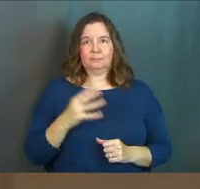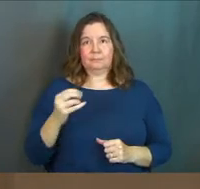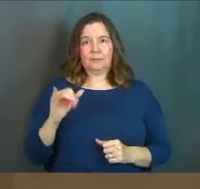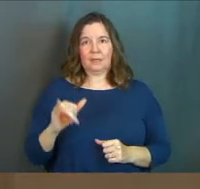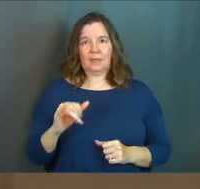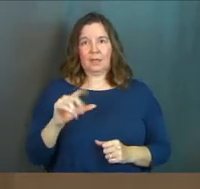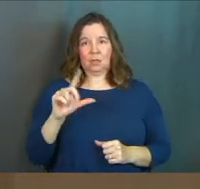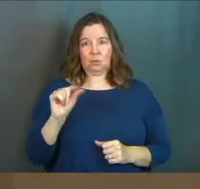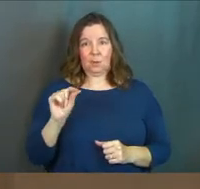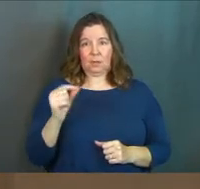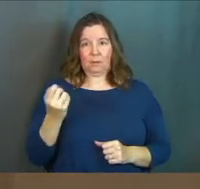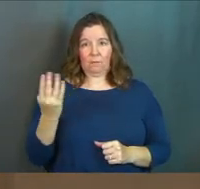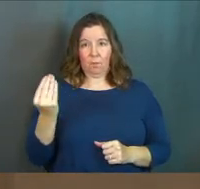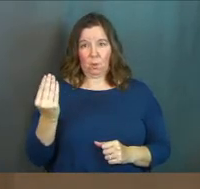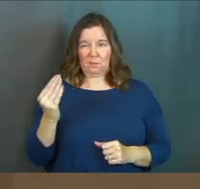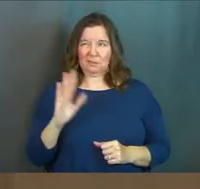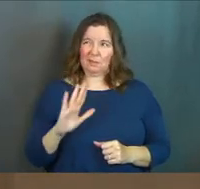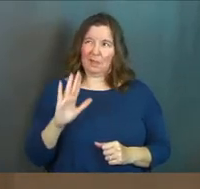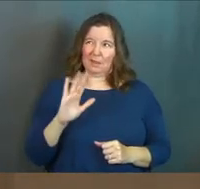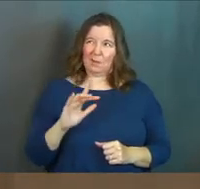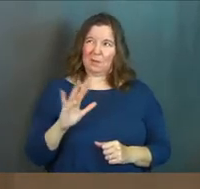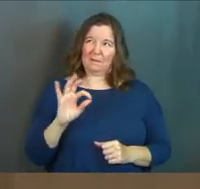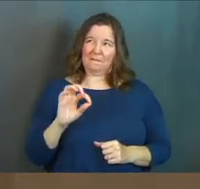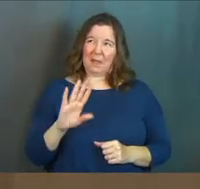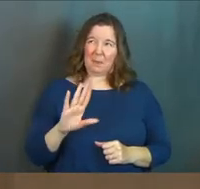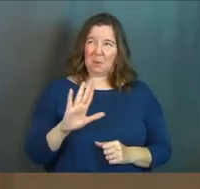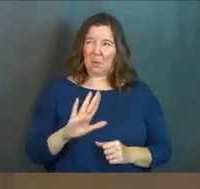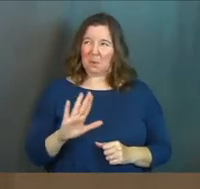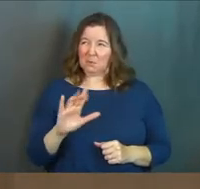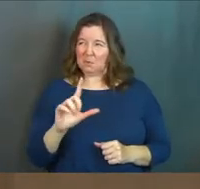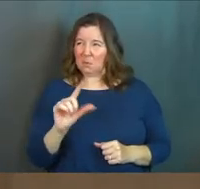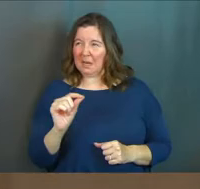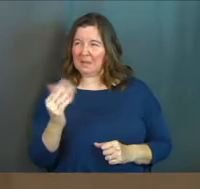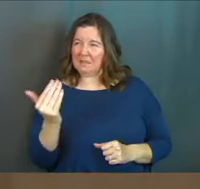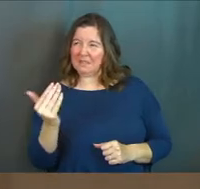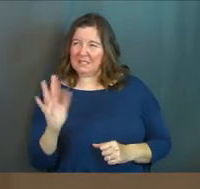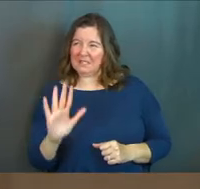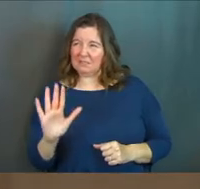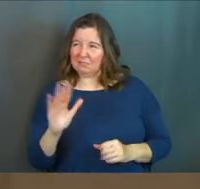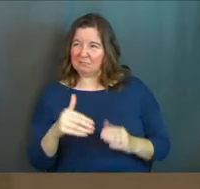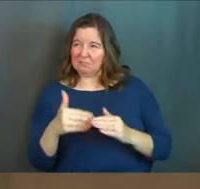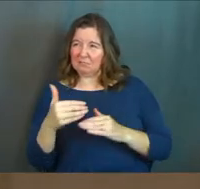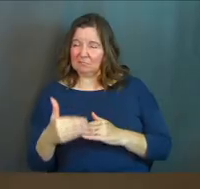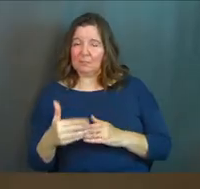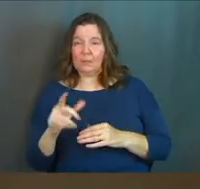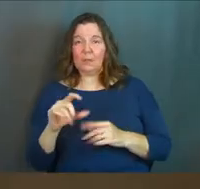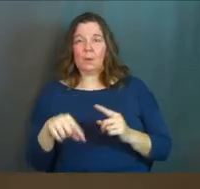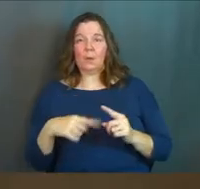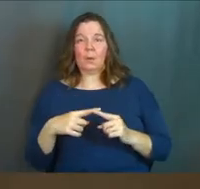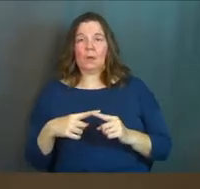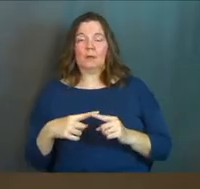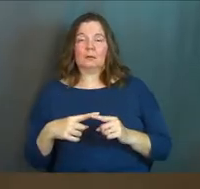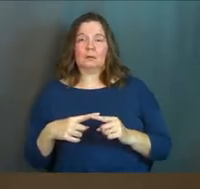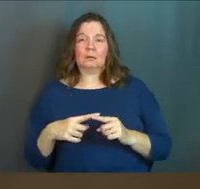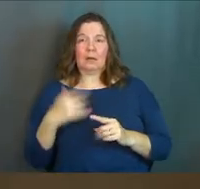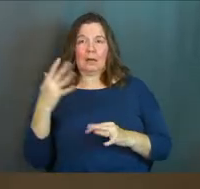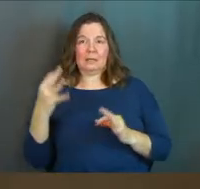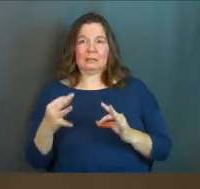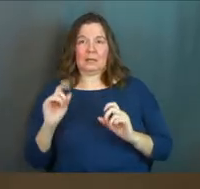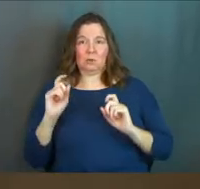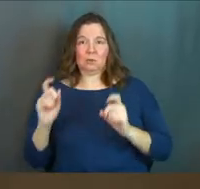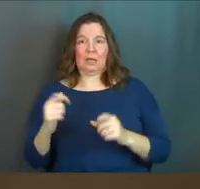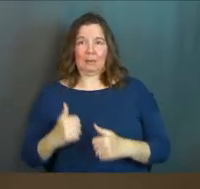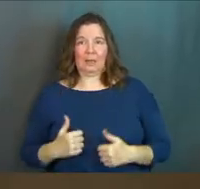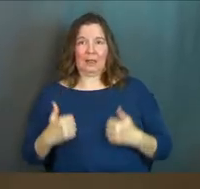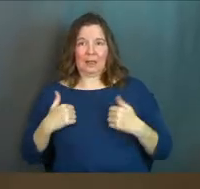And that was in 2014, so about, I believe it was February 2015 is when I decided to give my